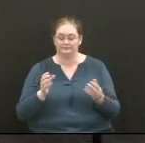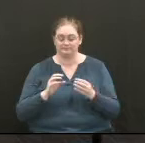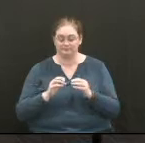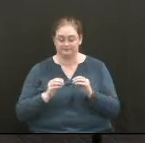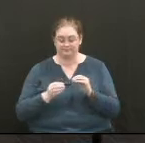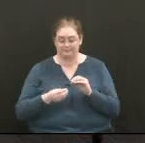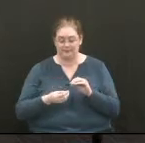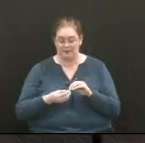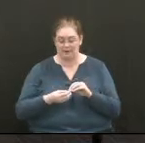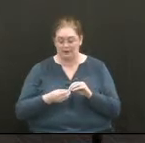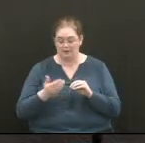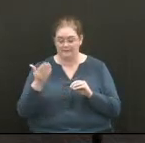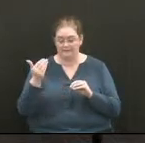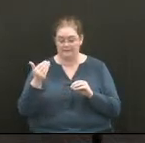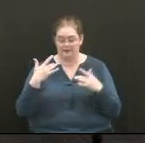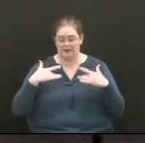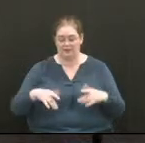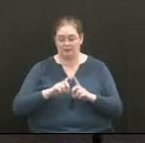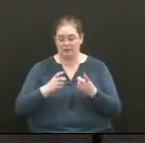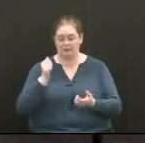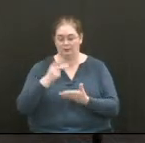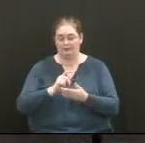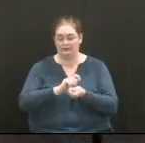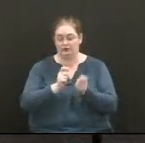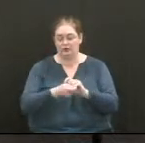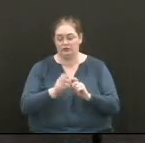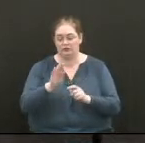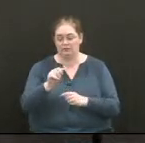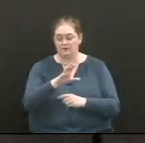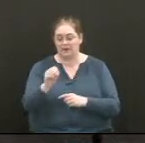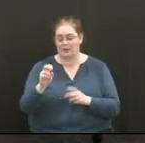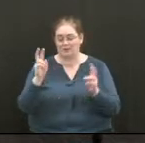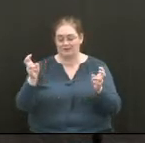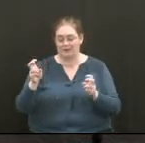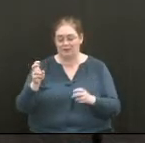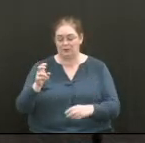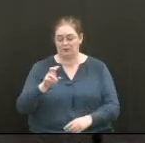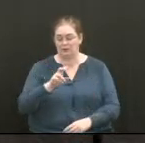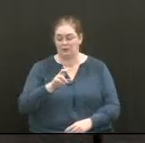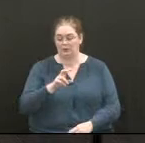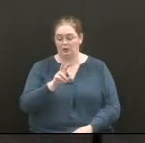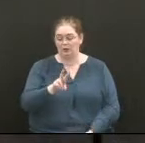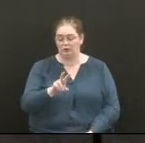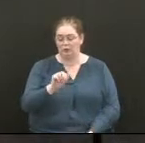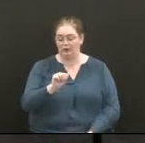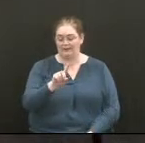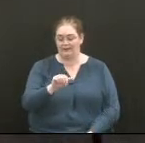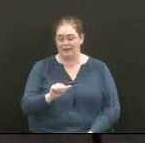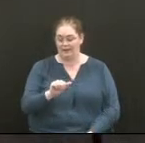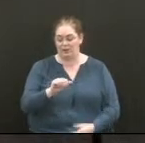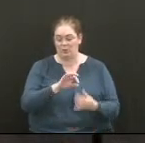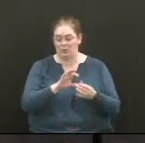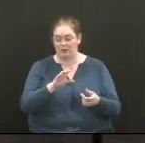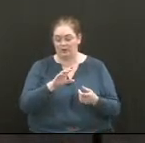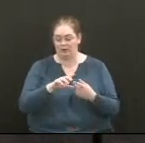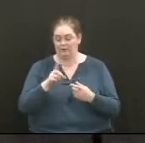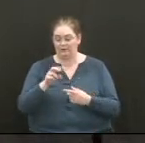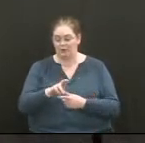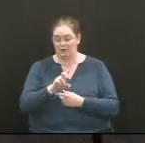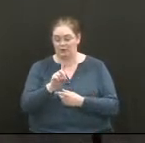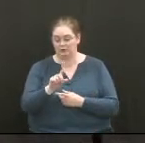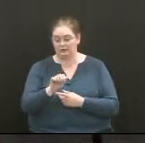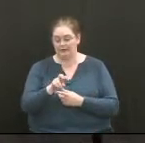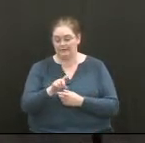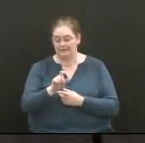15, this is from the Health Department, approve the change of the Bucks County Title II ADA coordinator from Dr. David Damsker to Virginia Hardwick